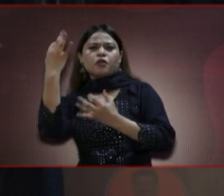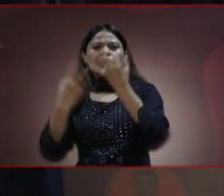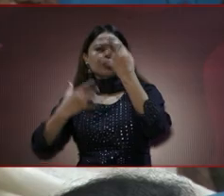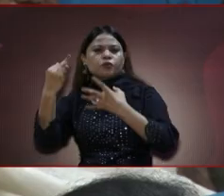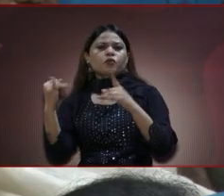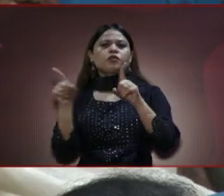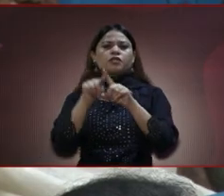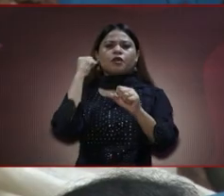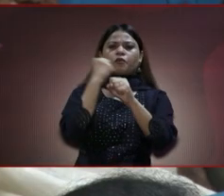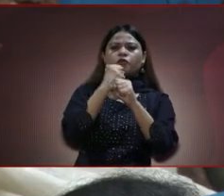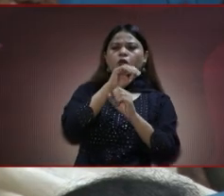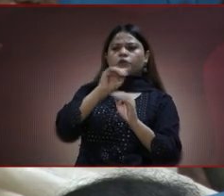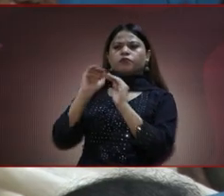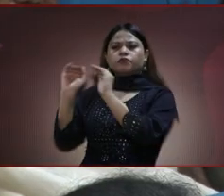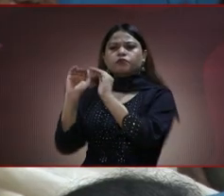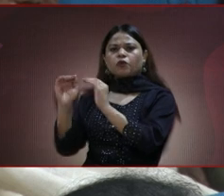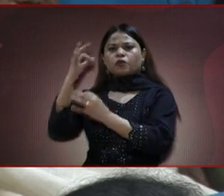of the government.